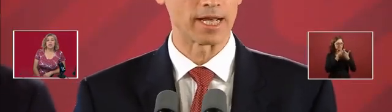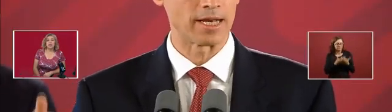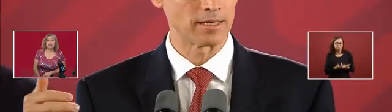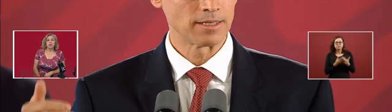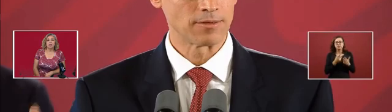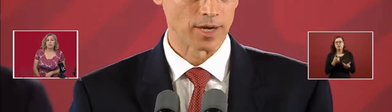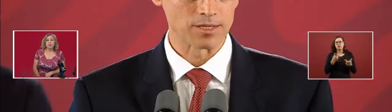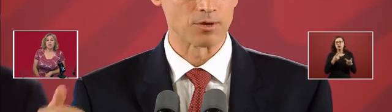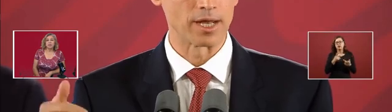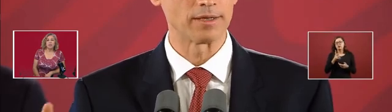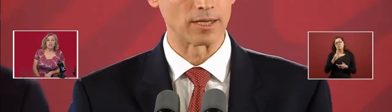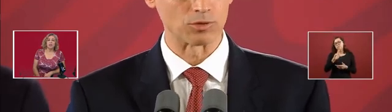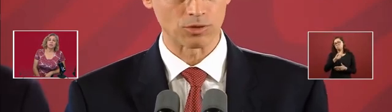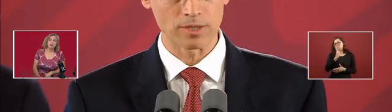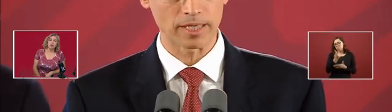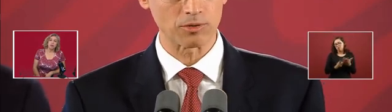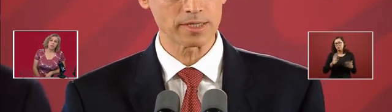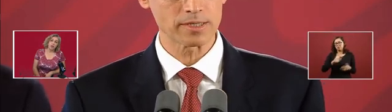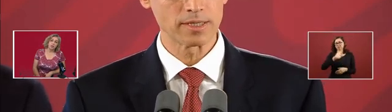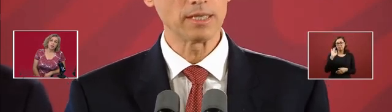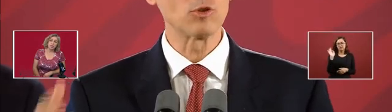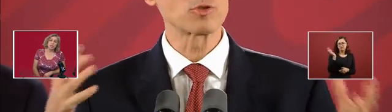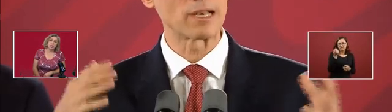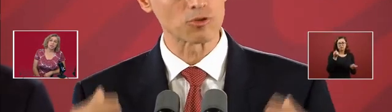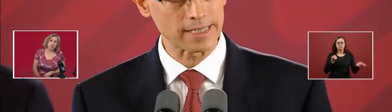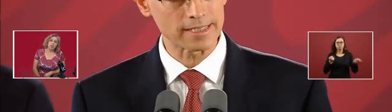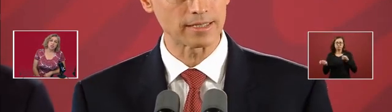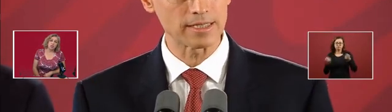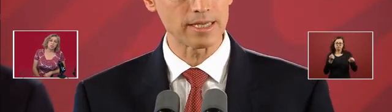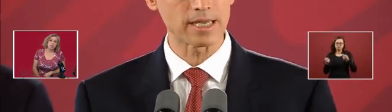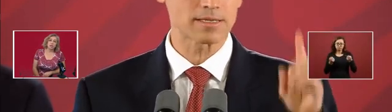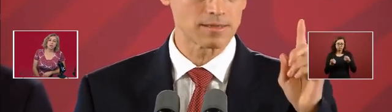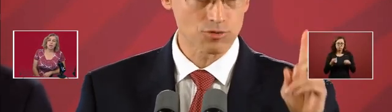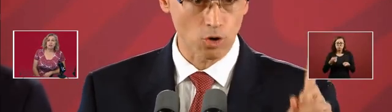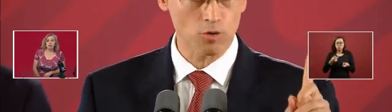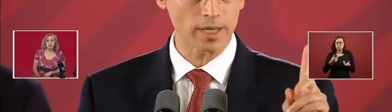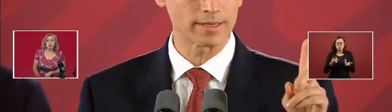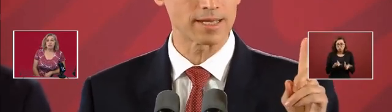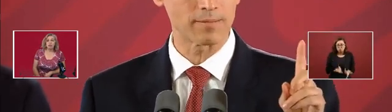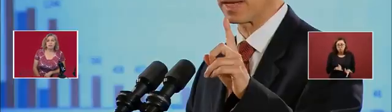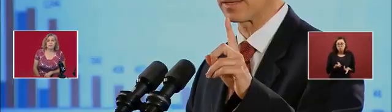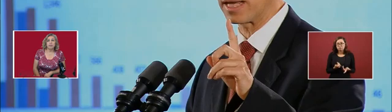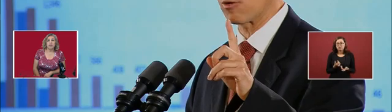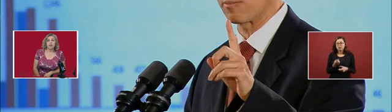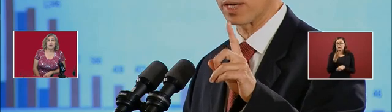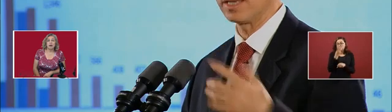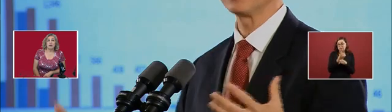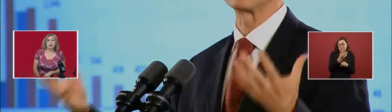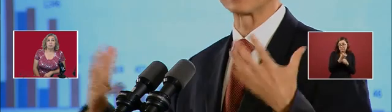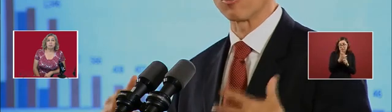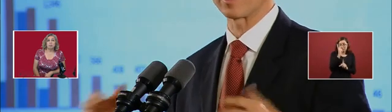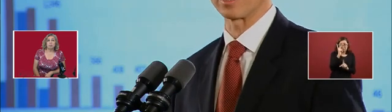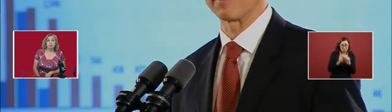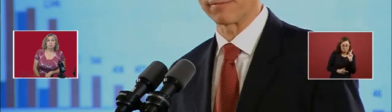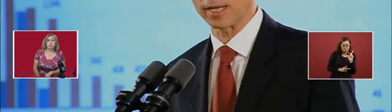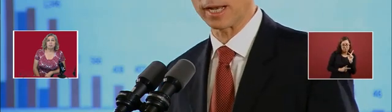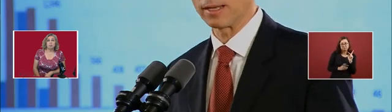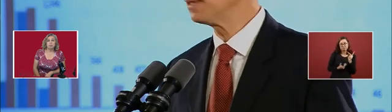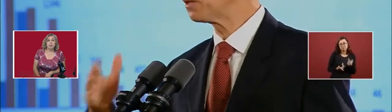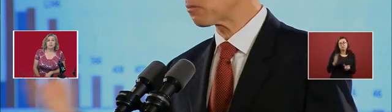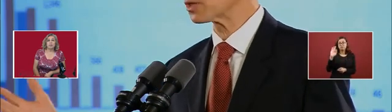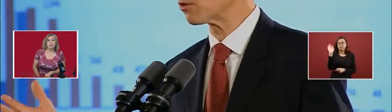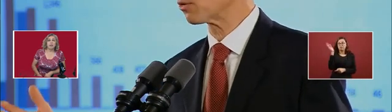a later phase. In some states that their capacities have gotten out